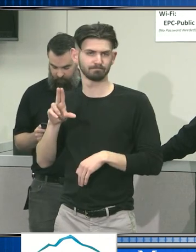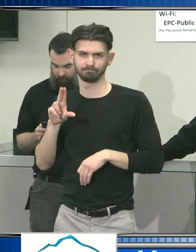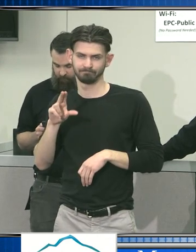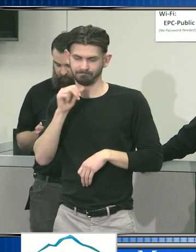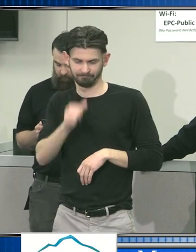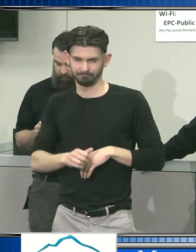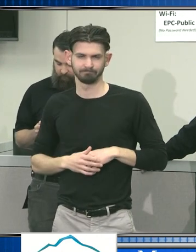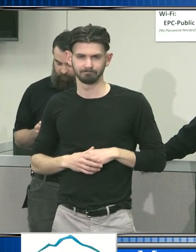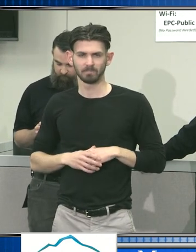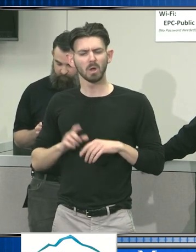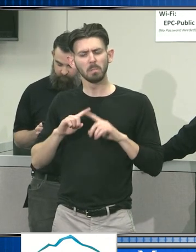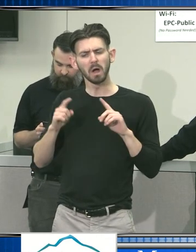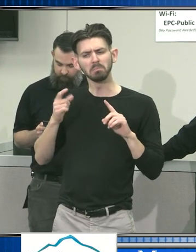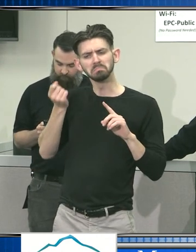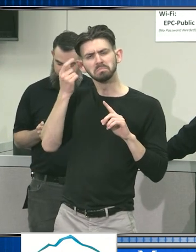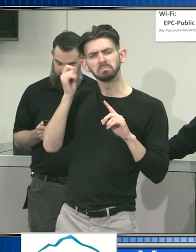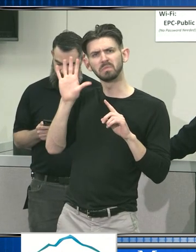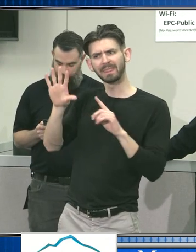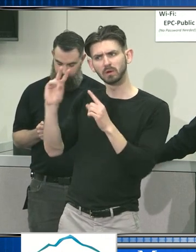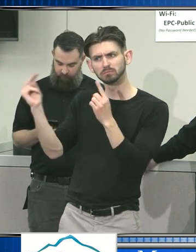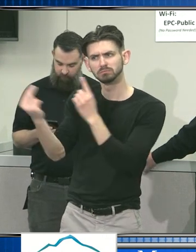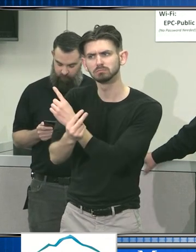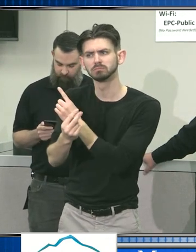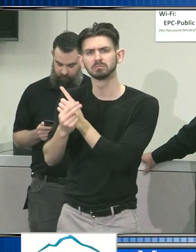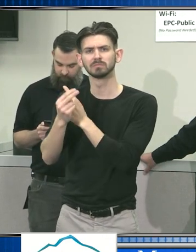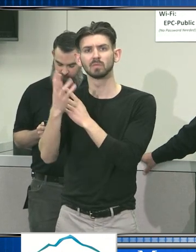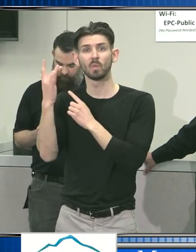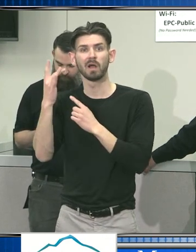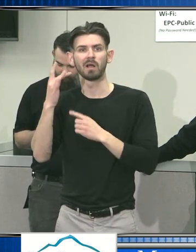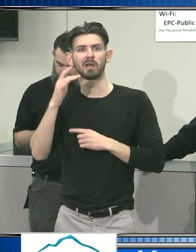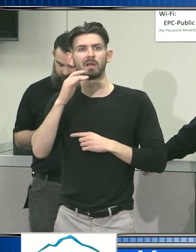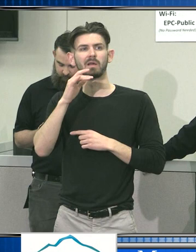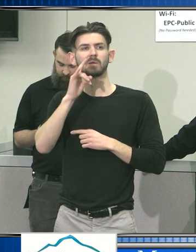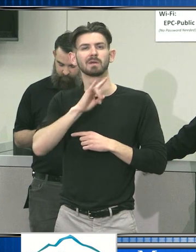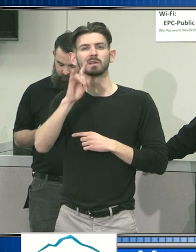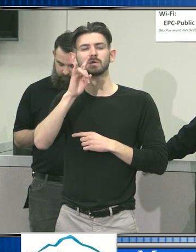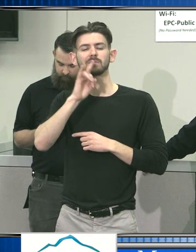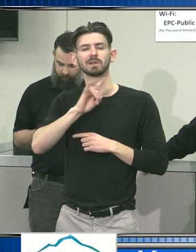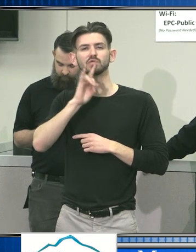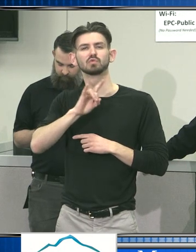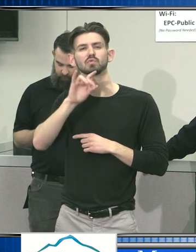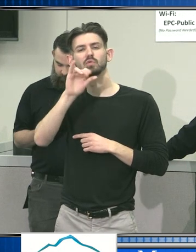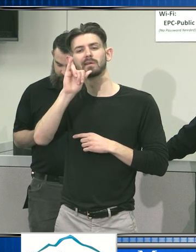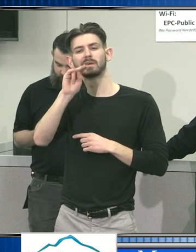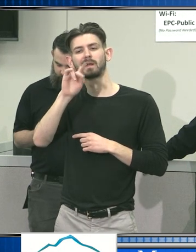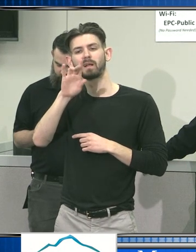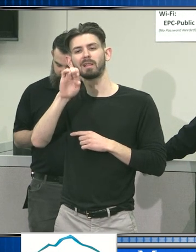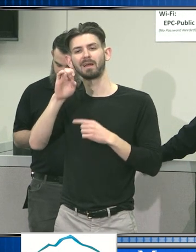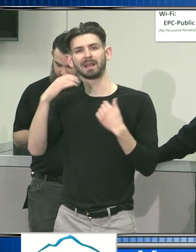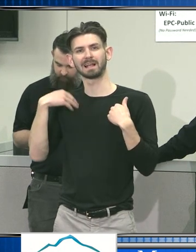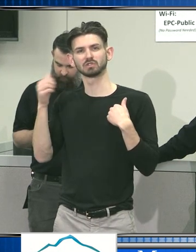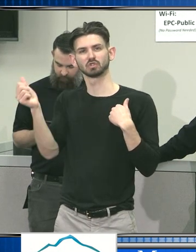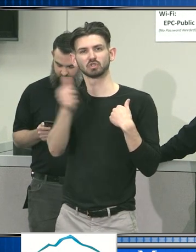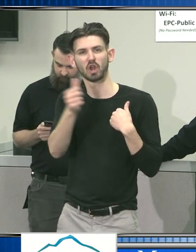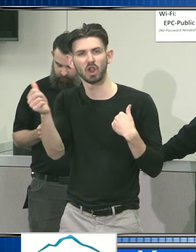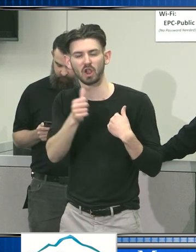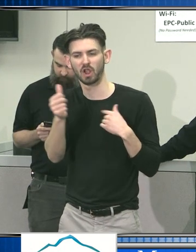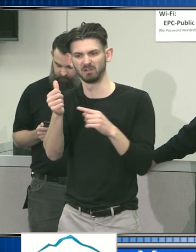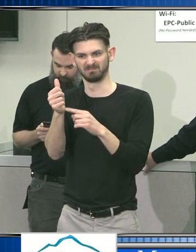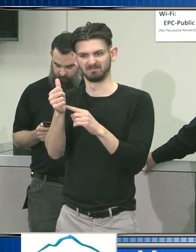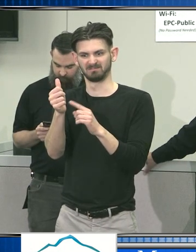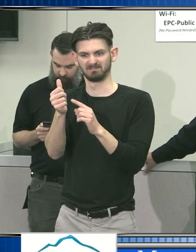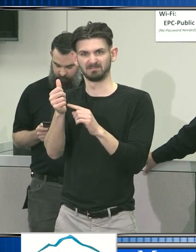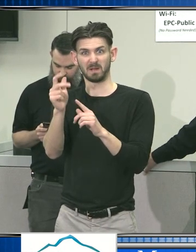want to curtail the shuttle because that brought people together. I personally would not have made the